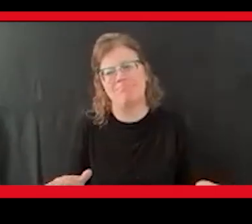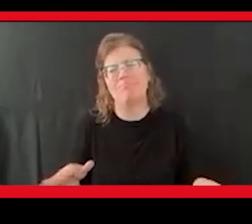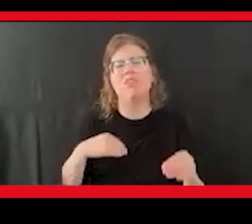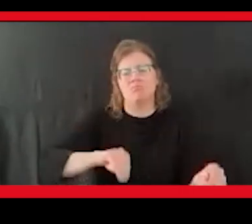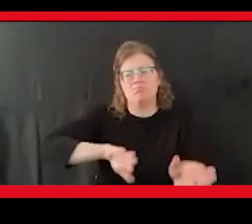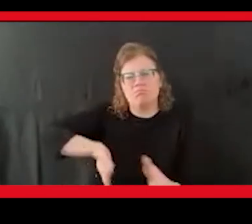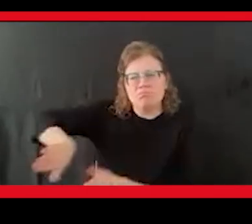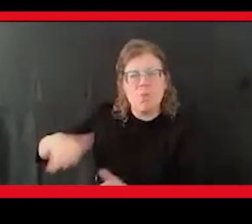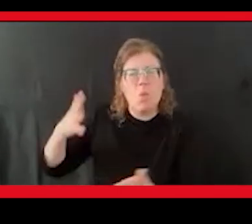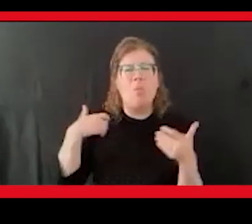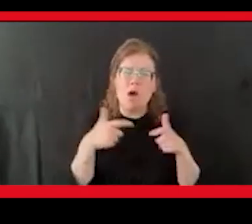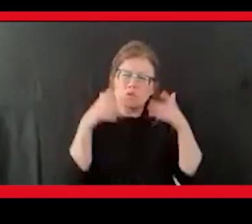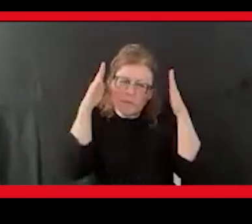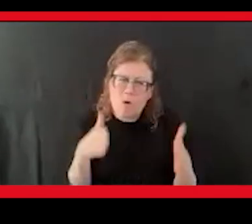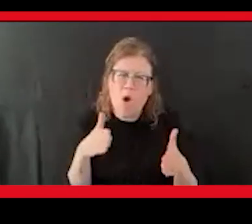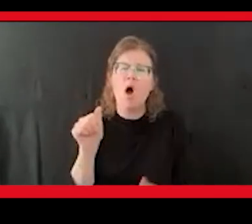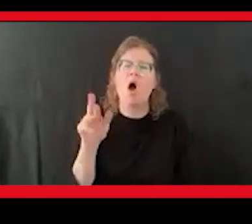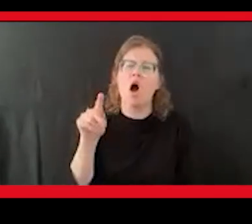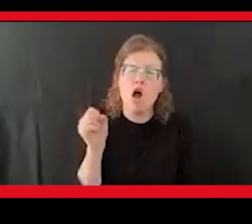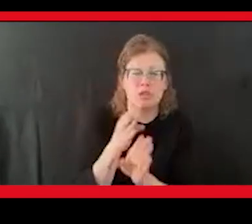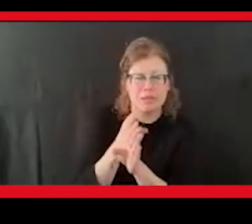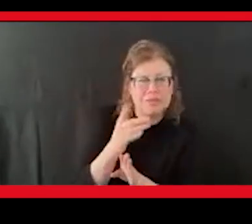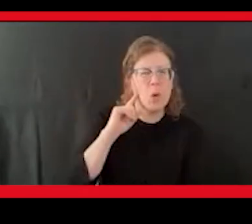these grants were created.